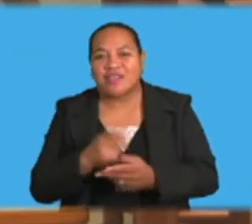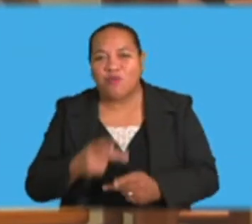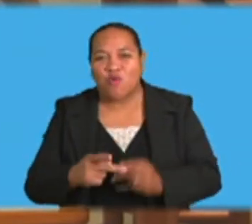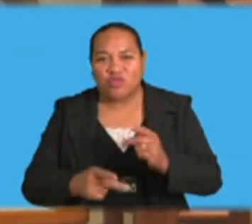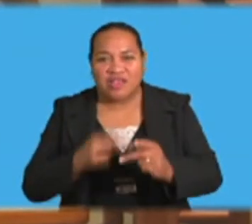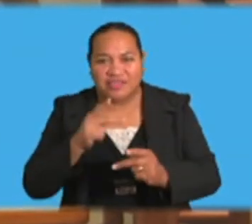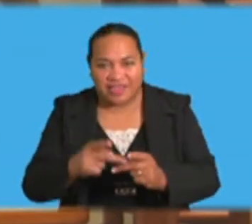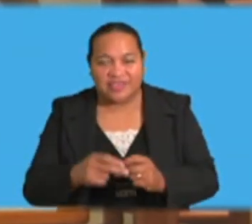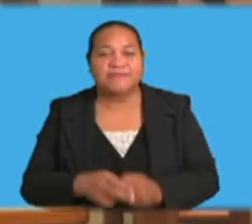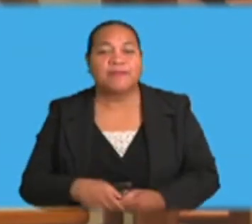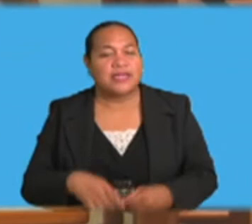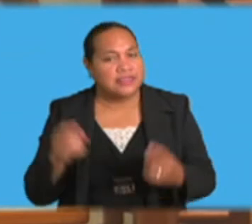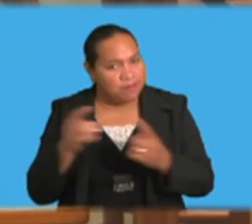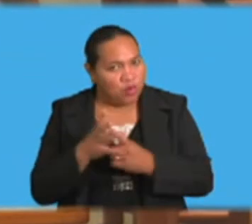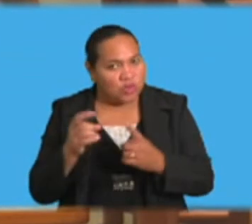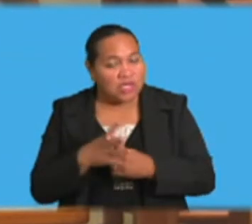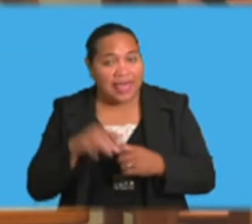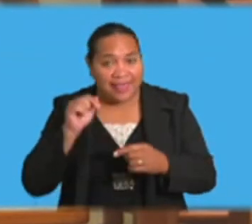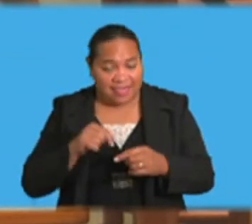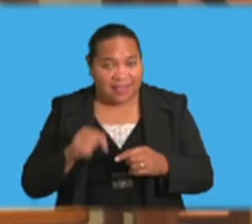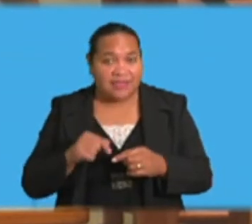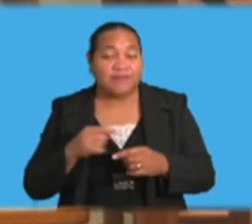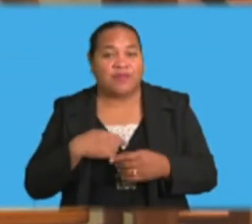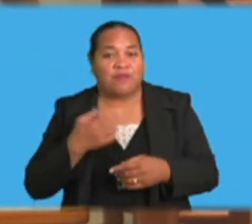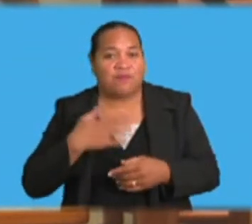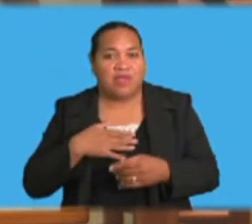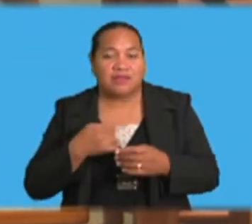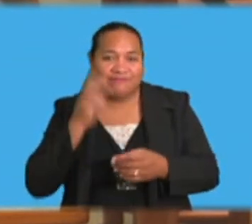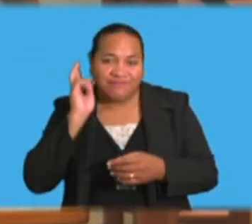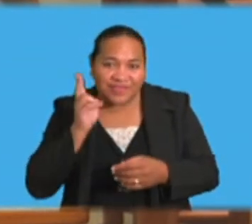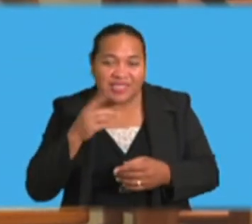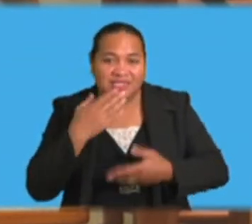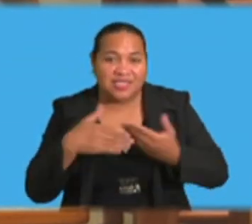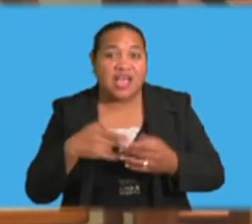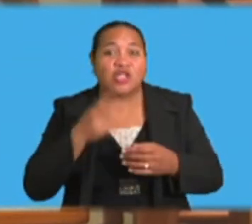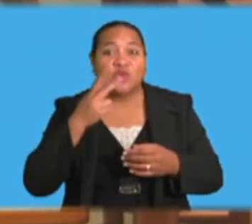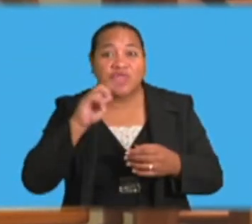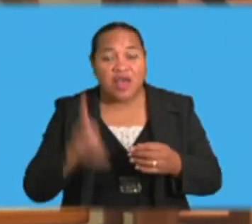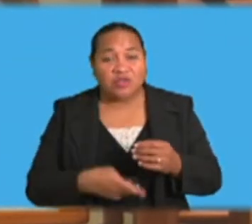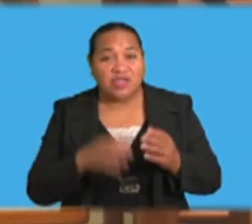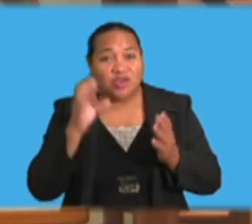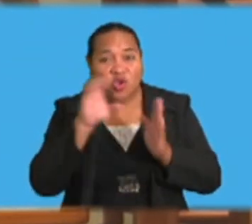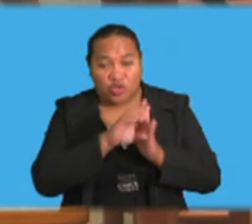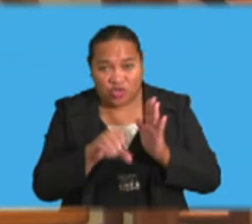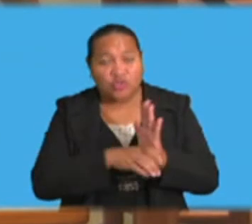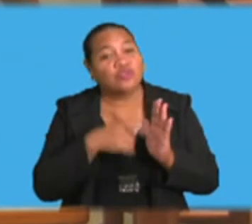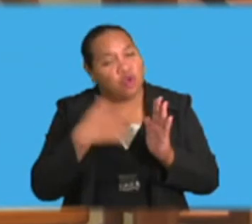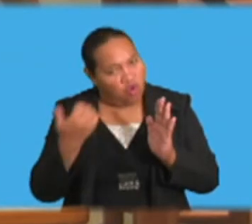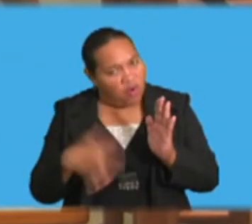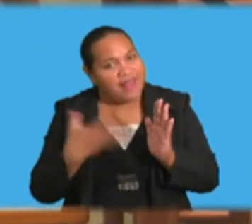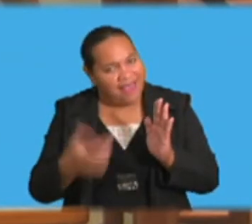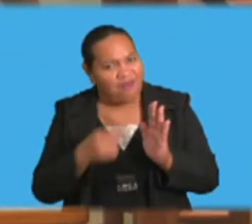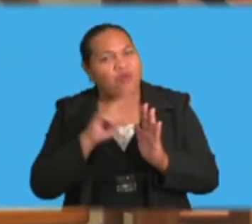it is also important at this point for me to reiterate that Fiji's 2000 Constitution already has all